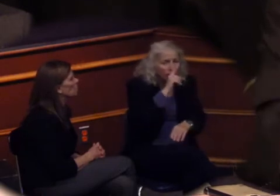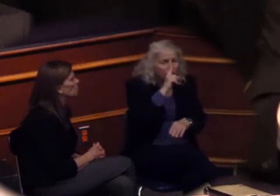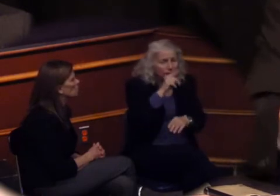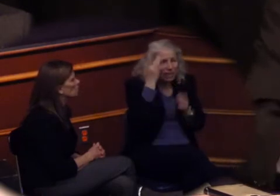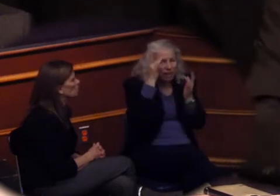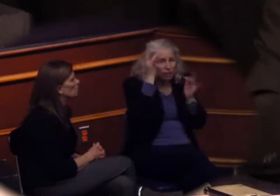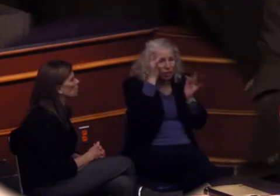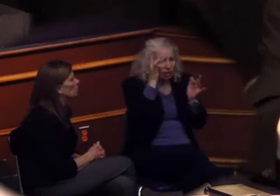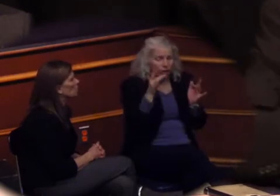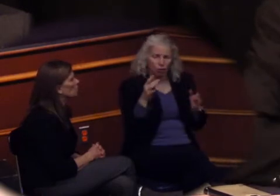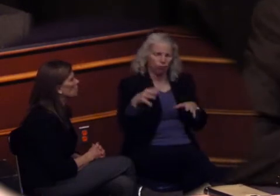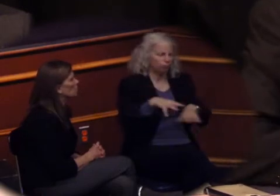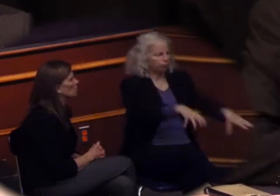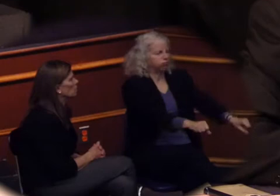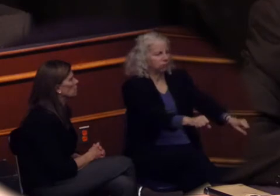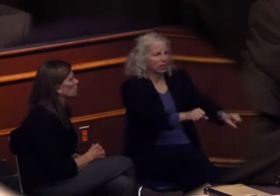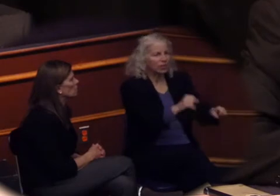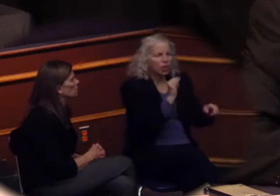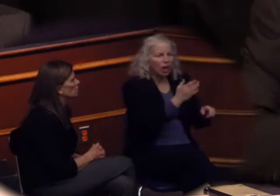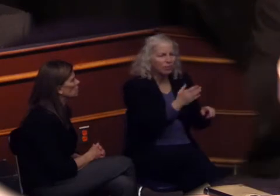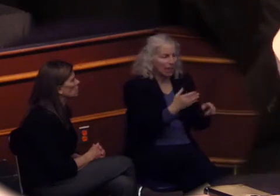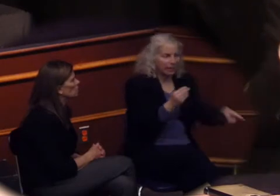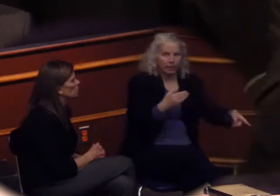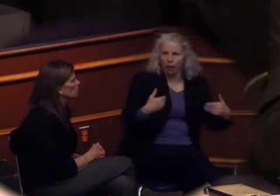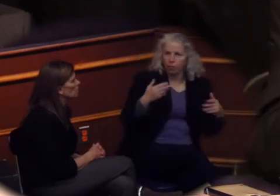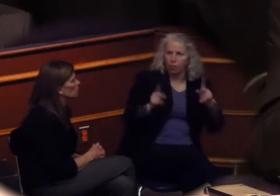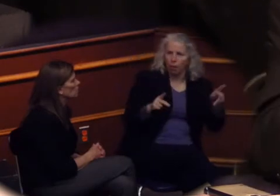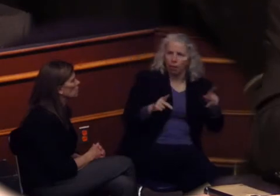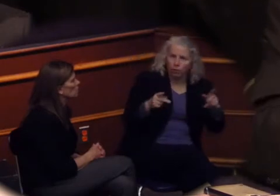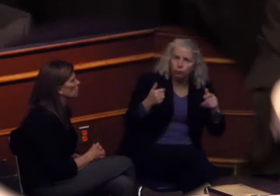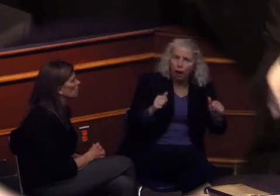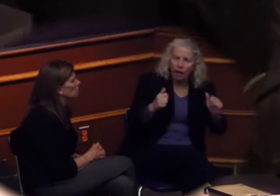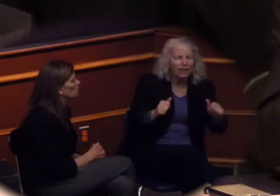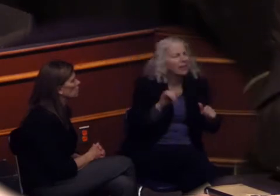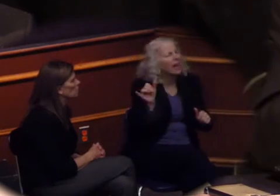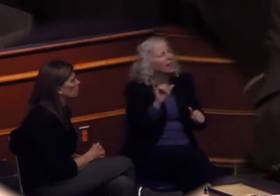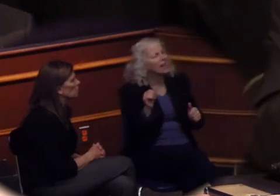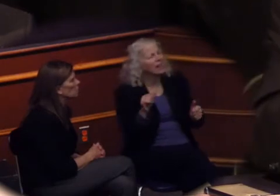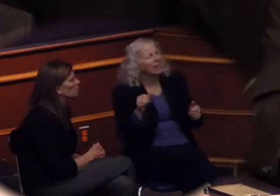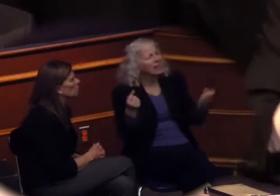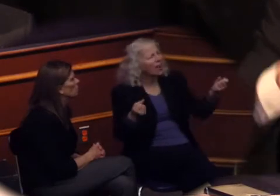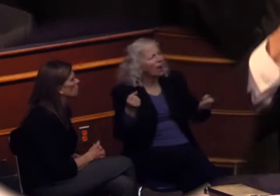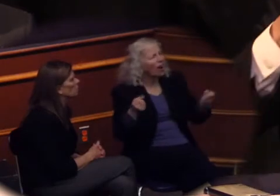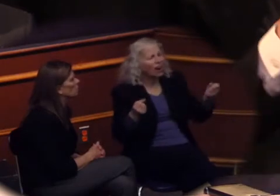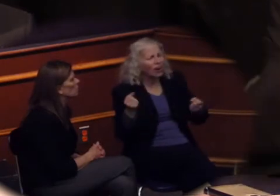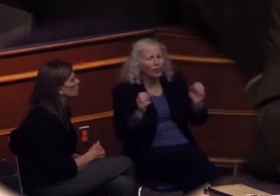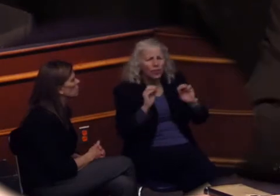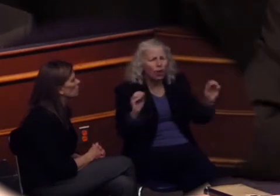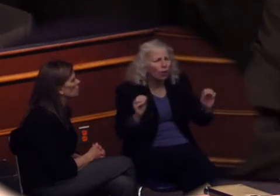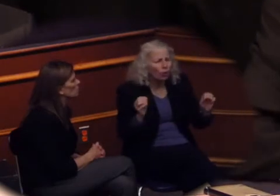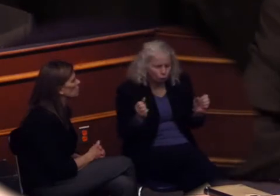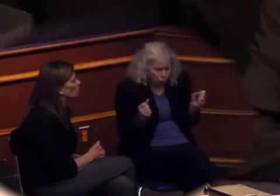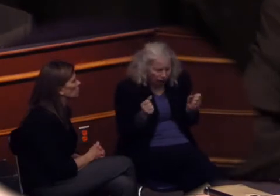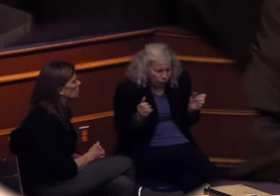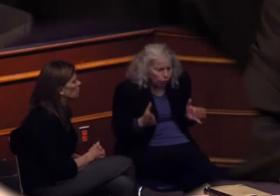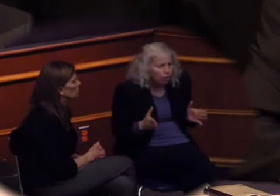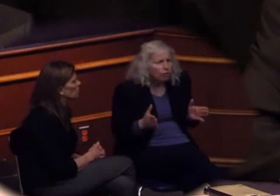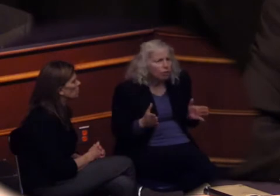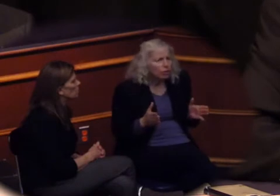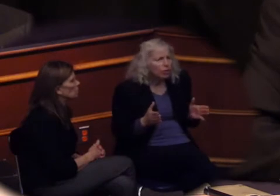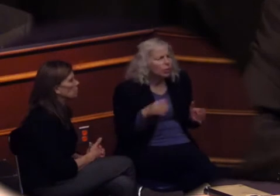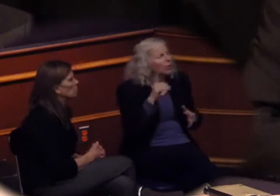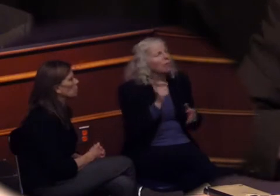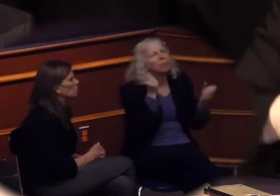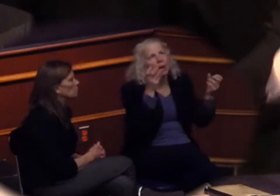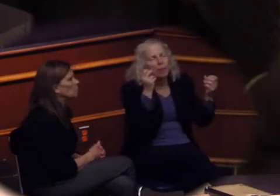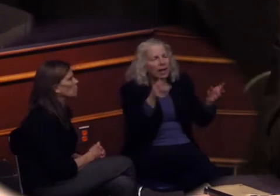the jobs that we are trying to prepare our young people for. Those driverless cars do not have drivers. And there are many other areas that we need to be